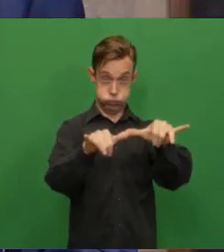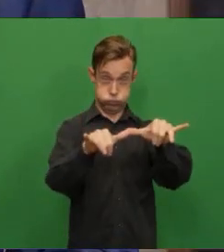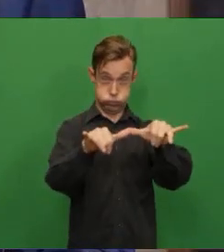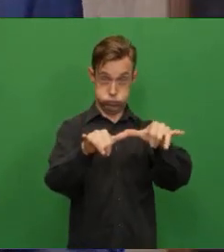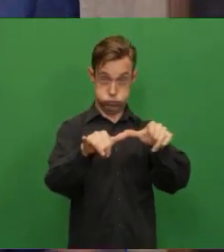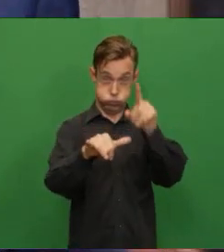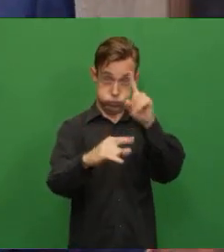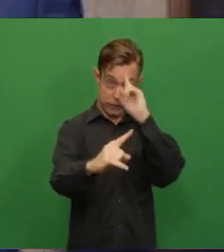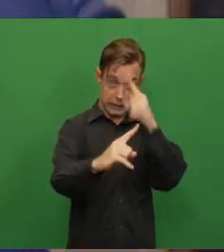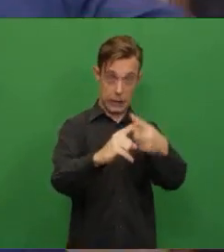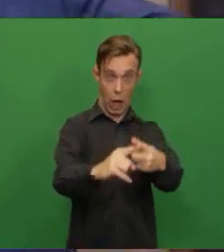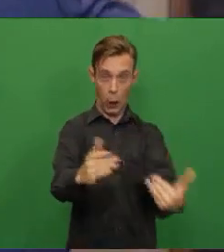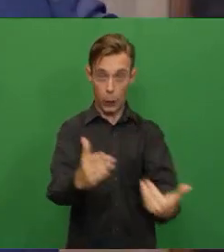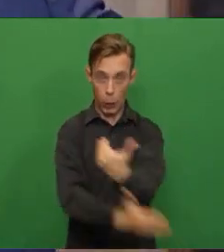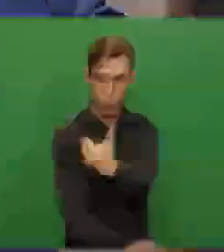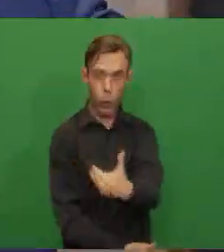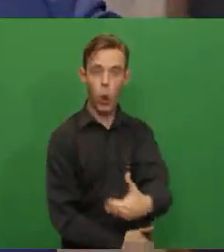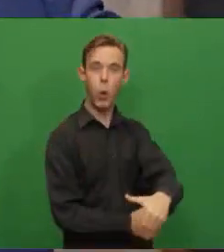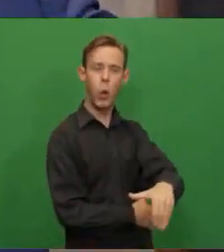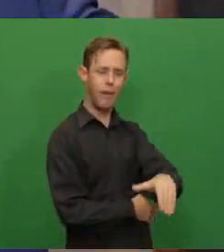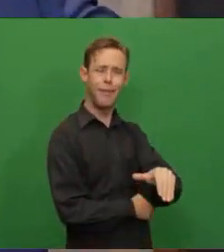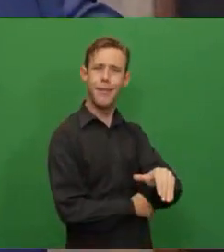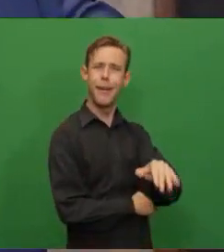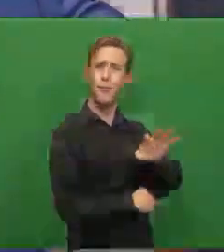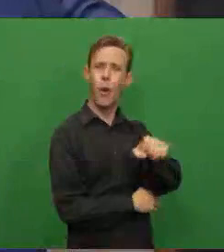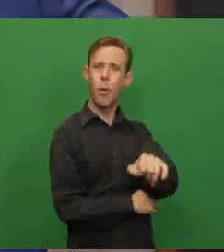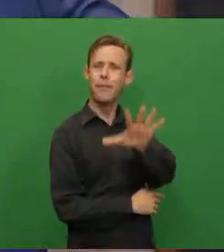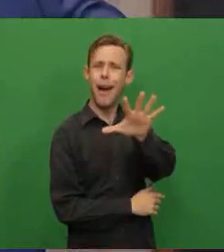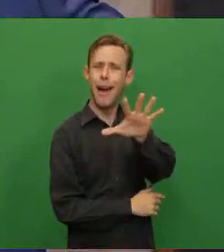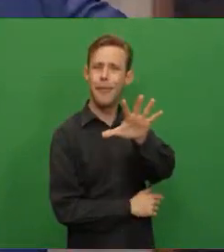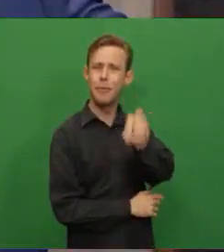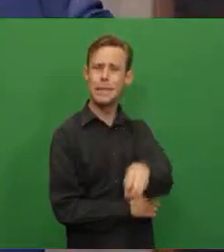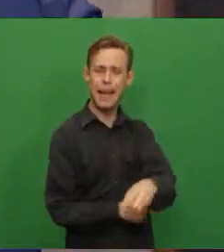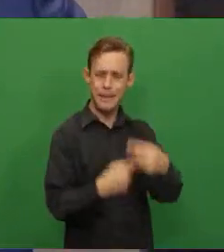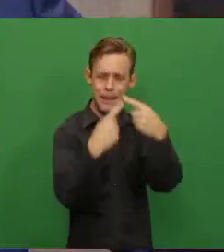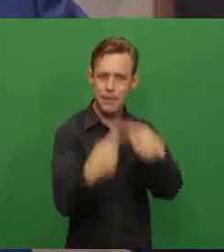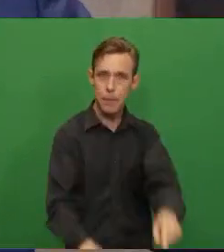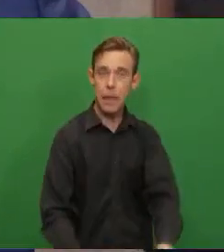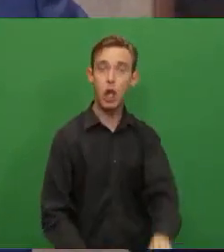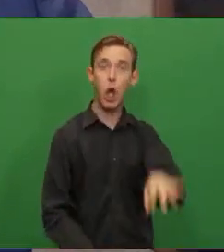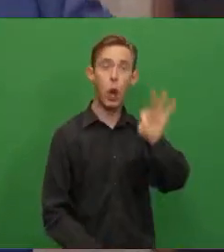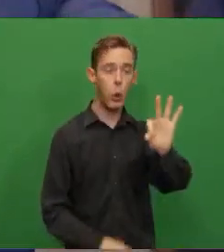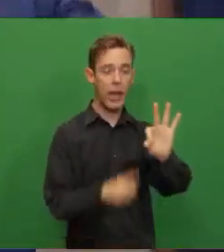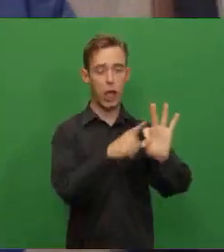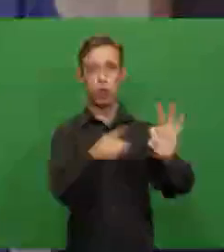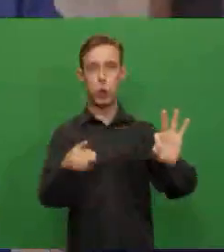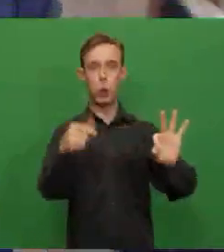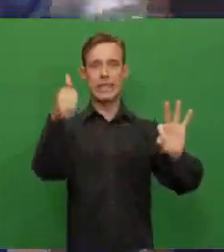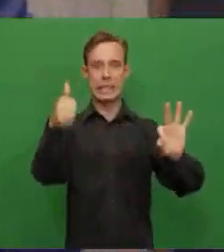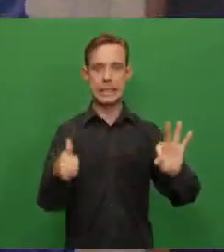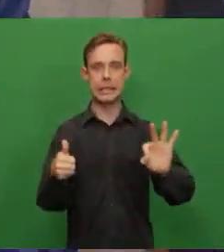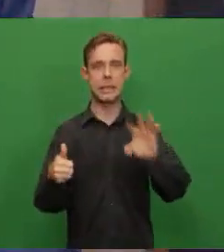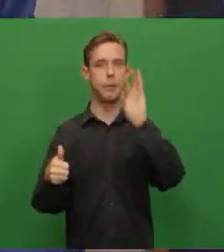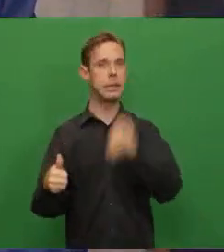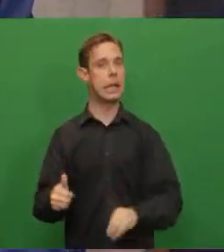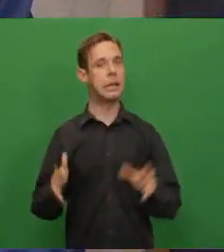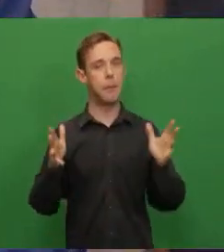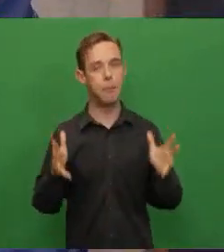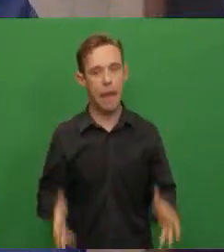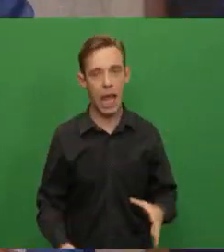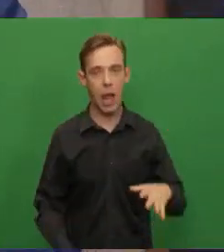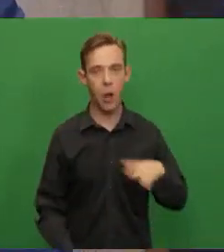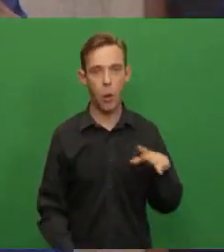unofficial target? The target is 3 to 6. All that we are saying is to manage the risks to the